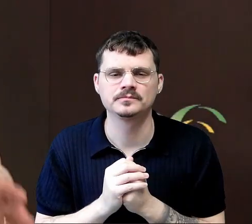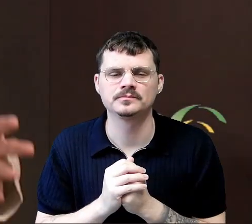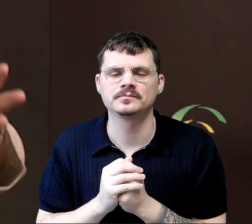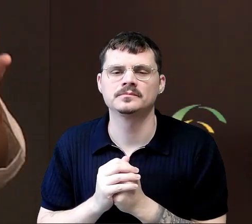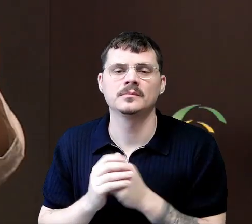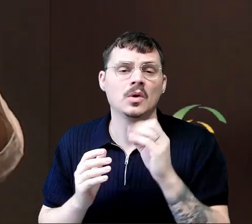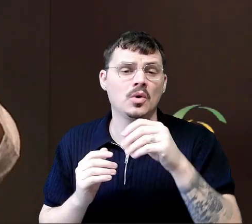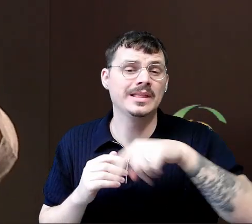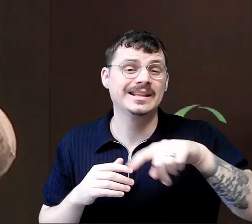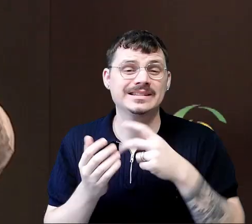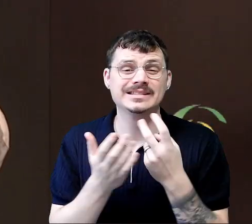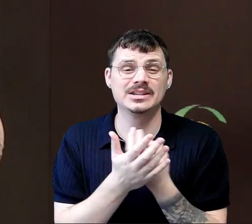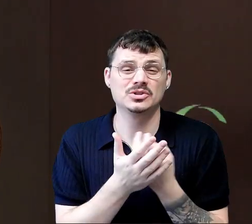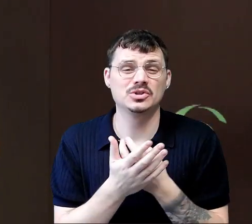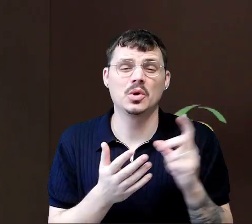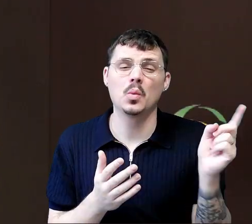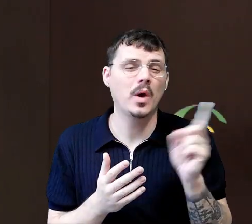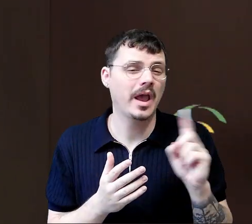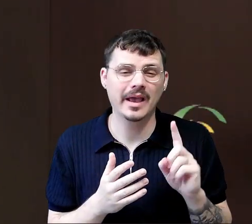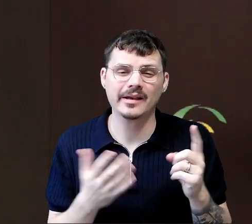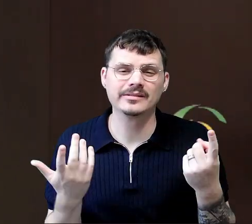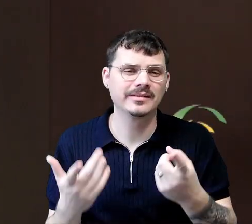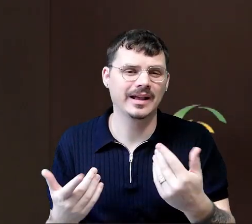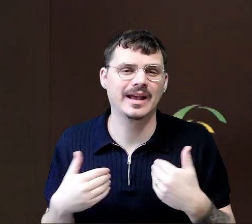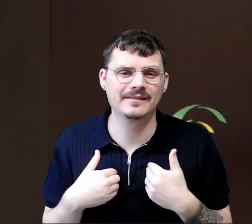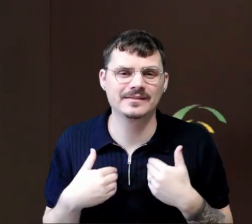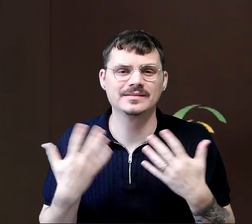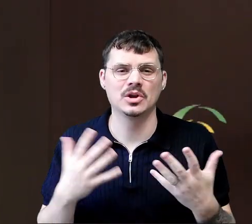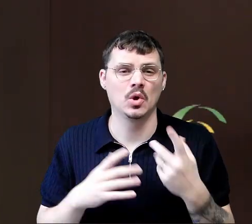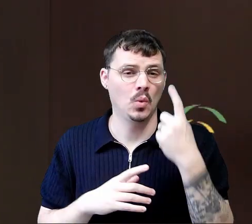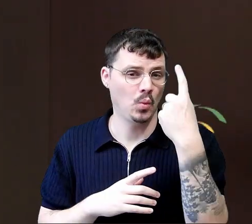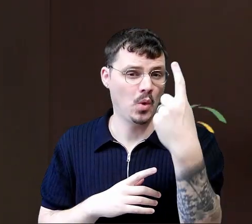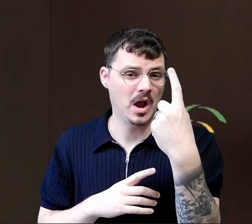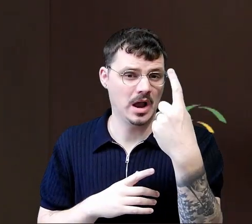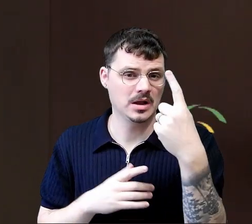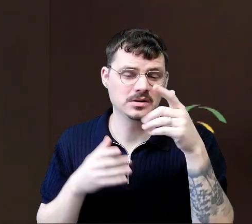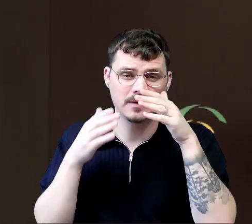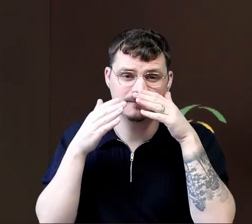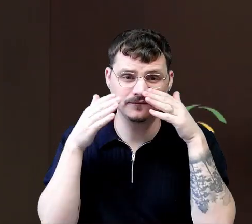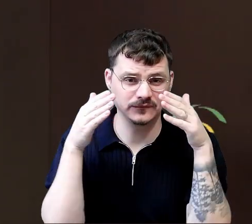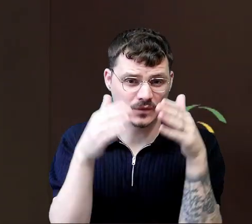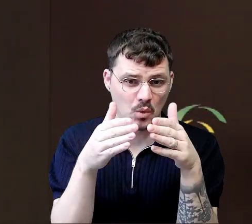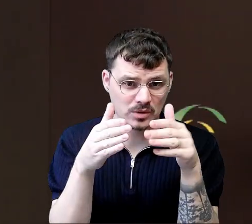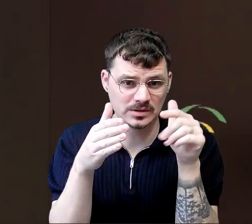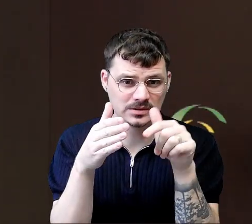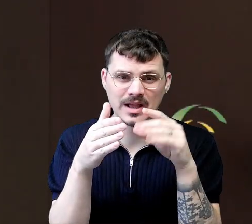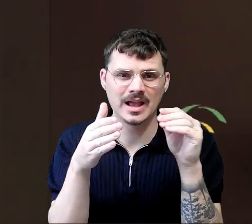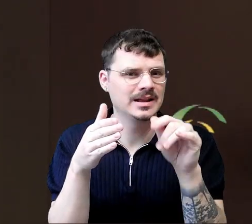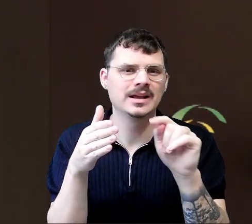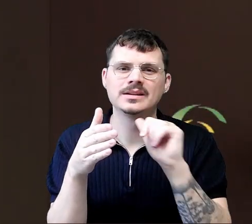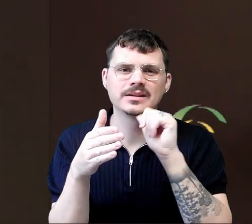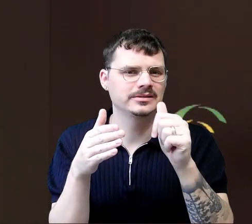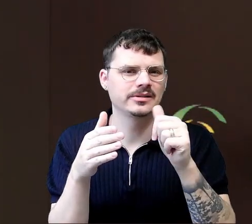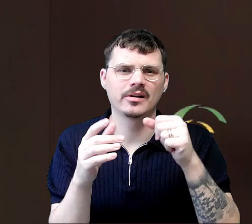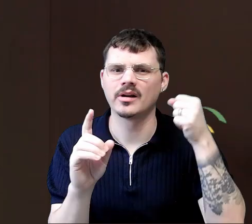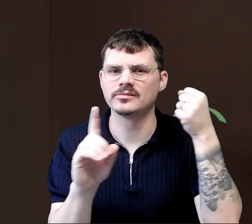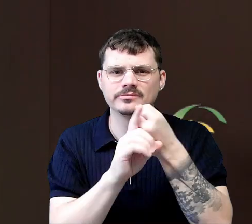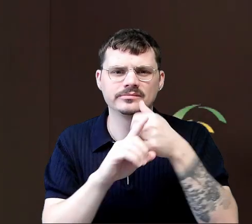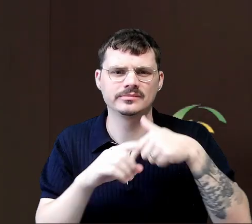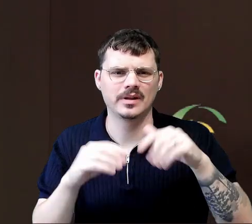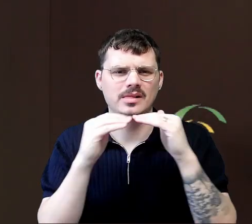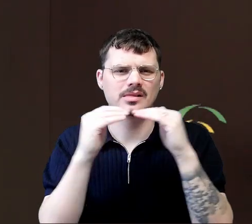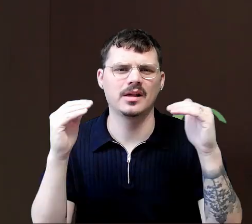So these are seizures where there's basically one focus and it does not alter a person's level